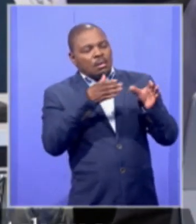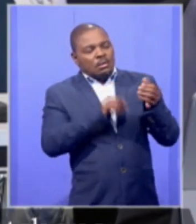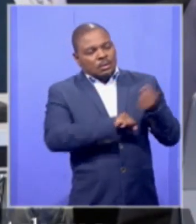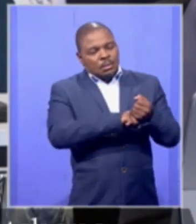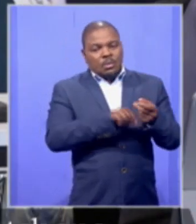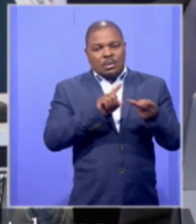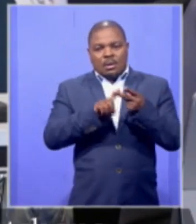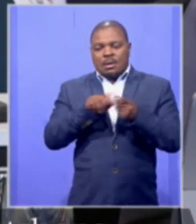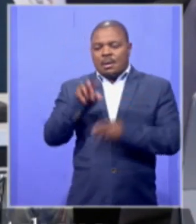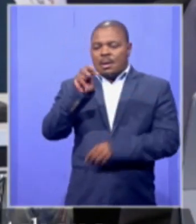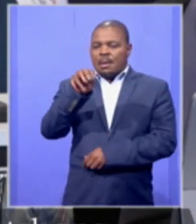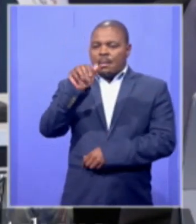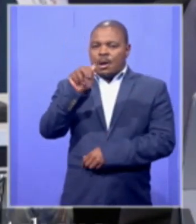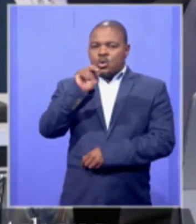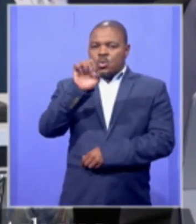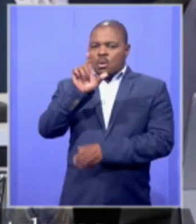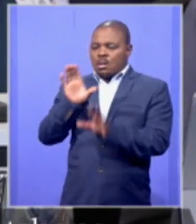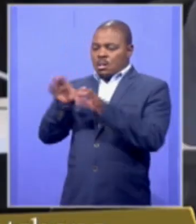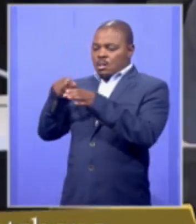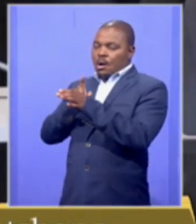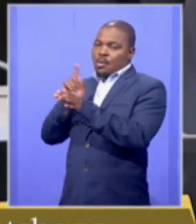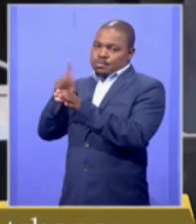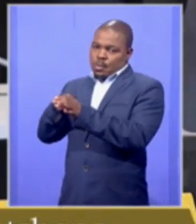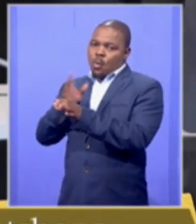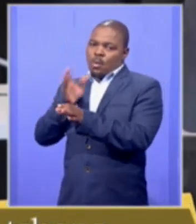will be part of this important work.